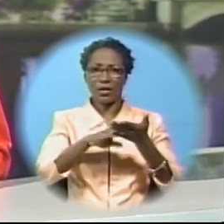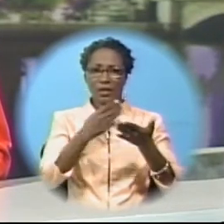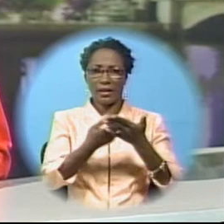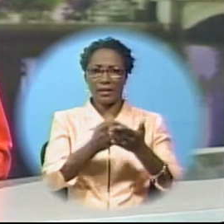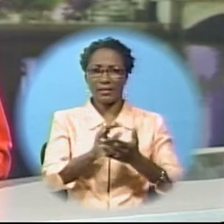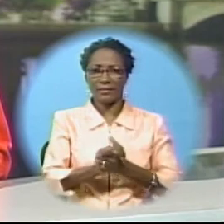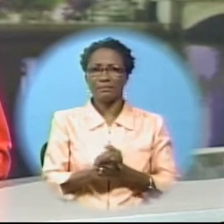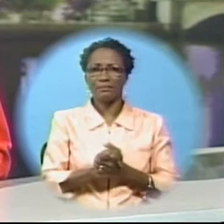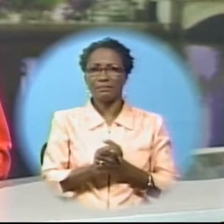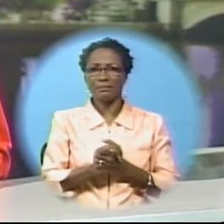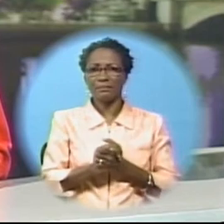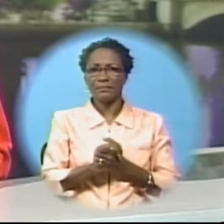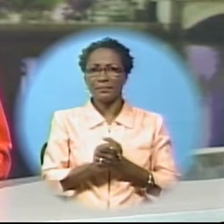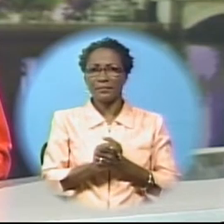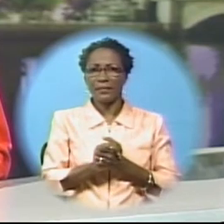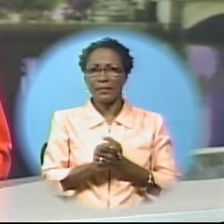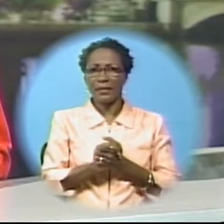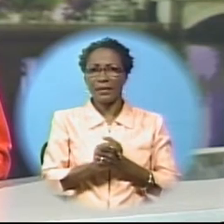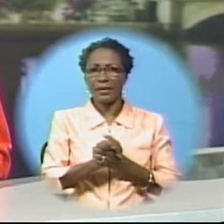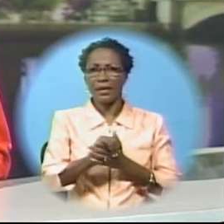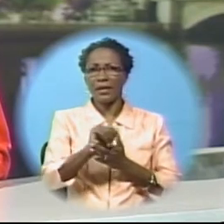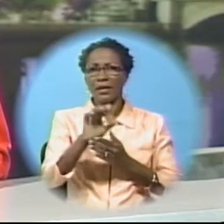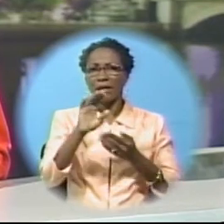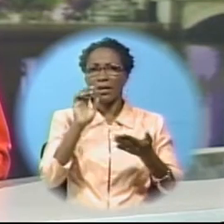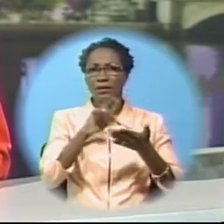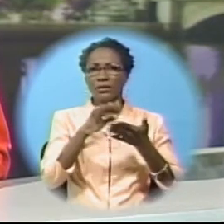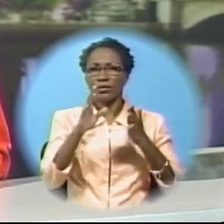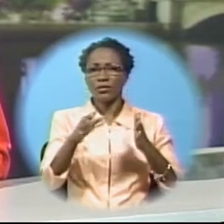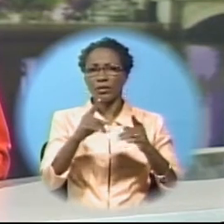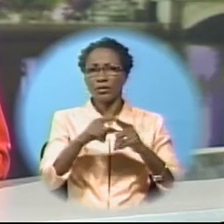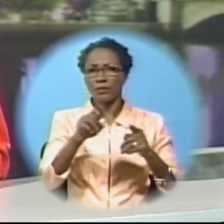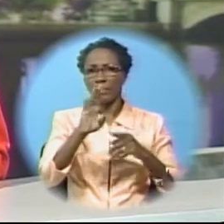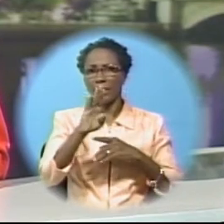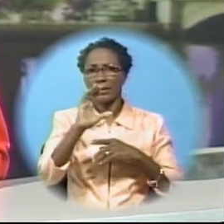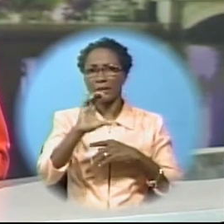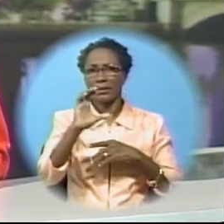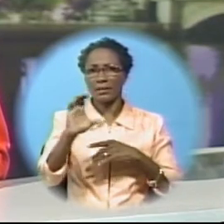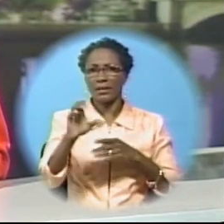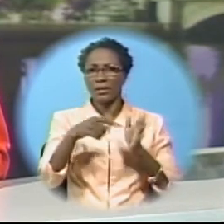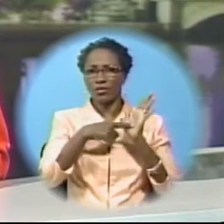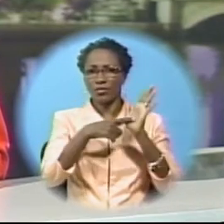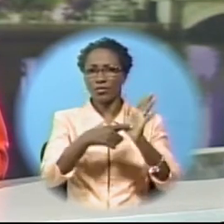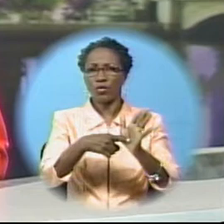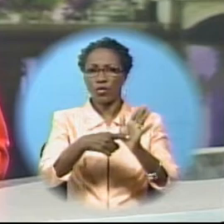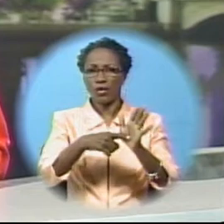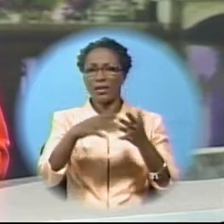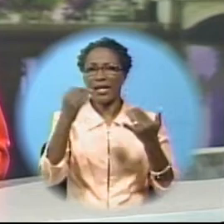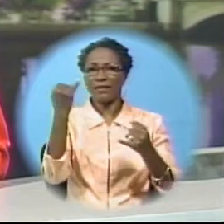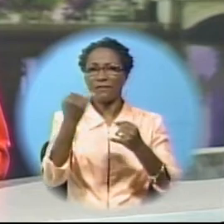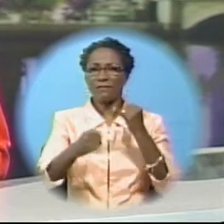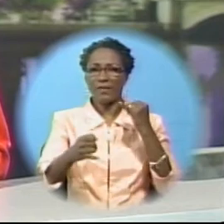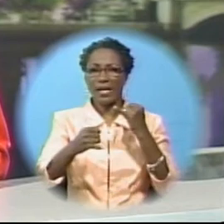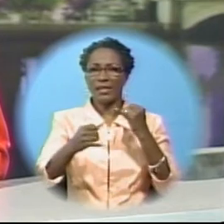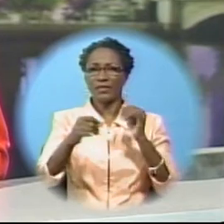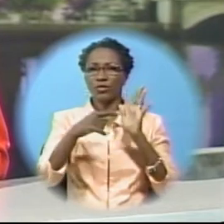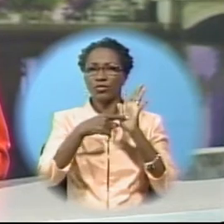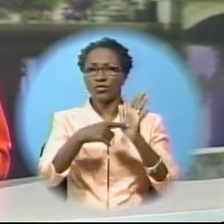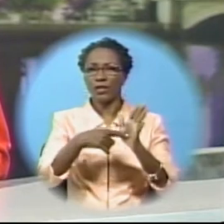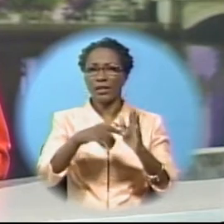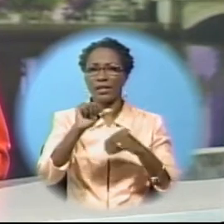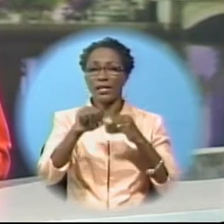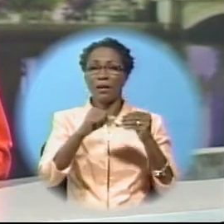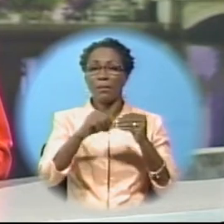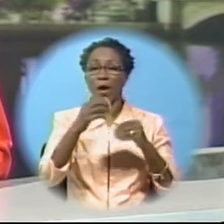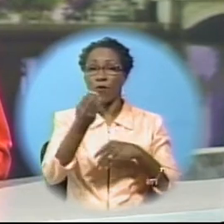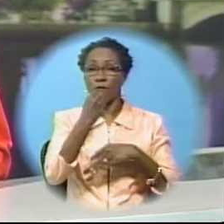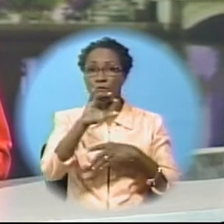Barbados Community College's Hospitality Institute displayed their culinary work at their final showcase in the Food Art Presentation